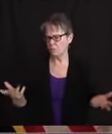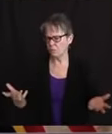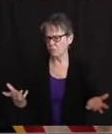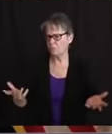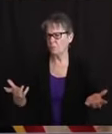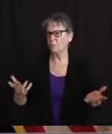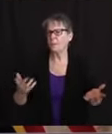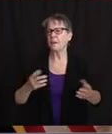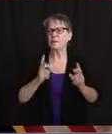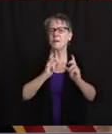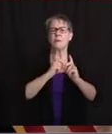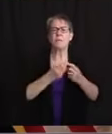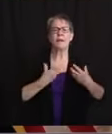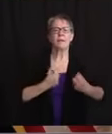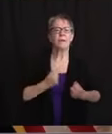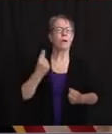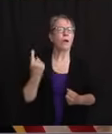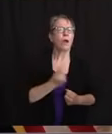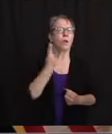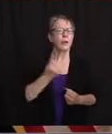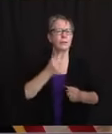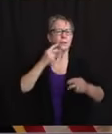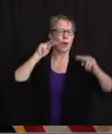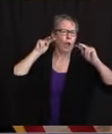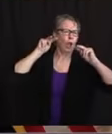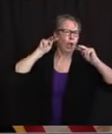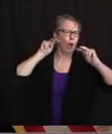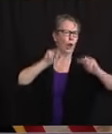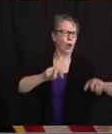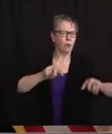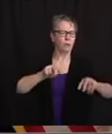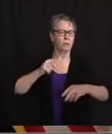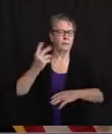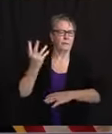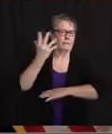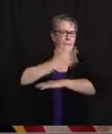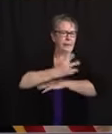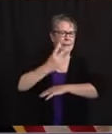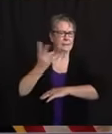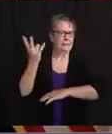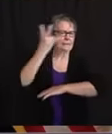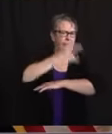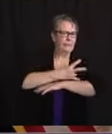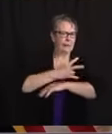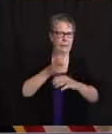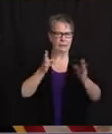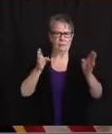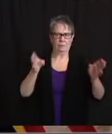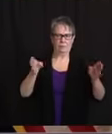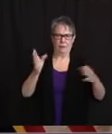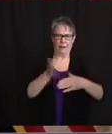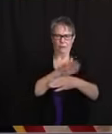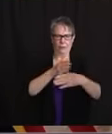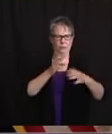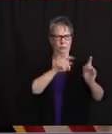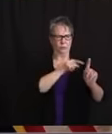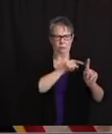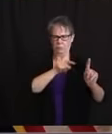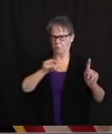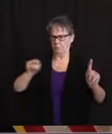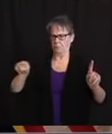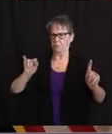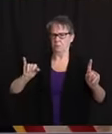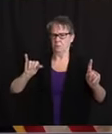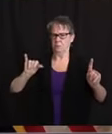averages, 7-day averages, et cetera. Secondly, I forgot to say something. We had a very interesting, I thought, video conference, which